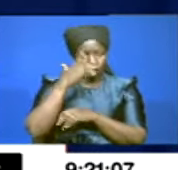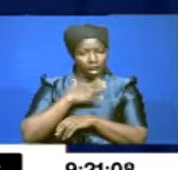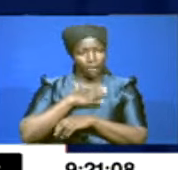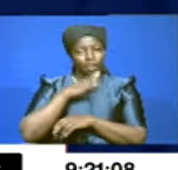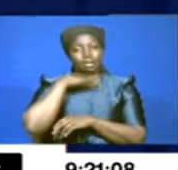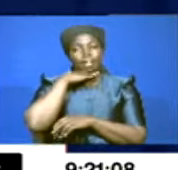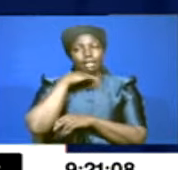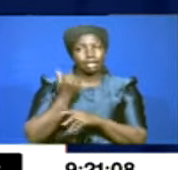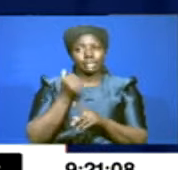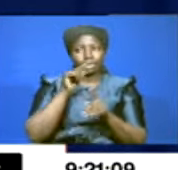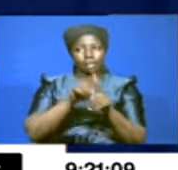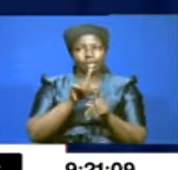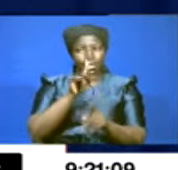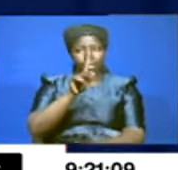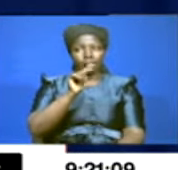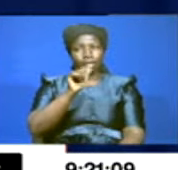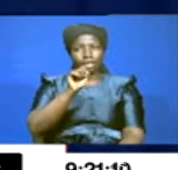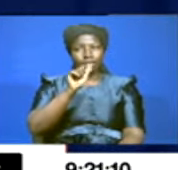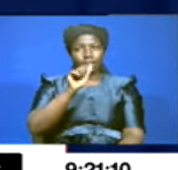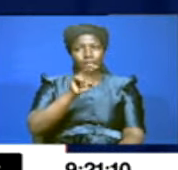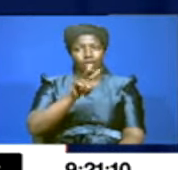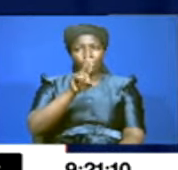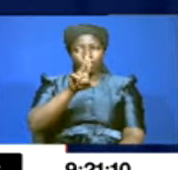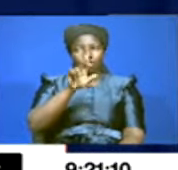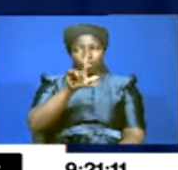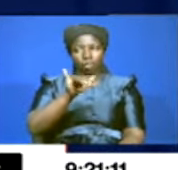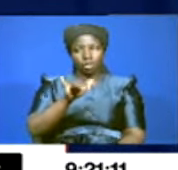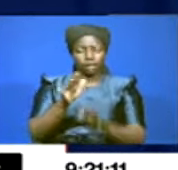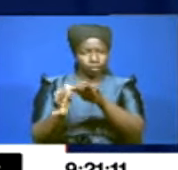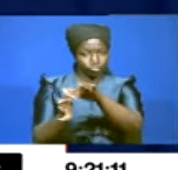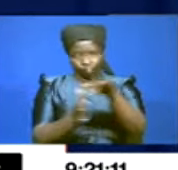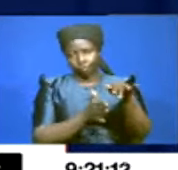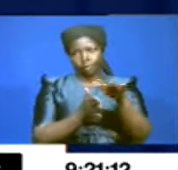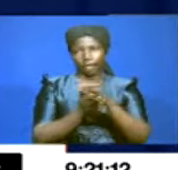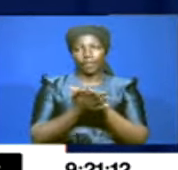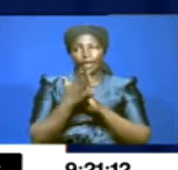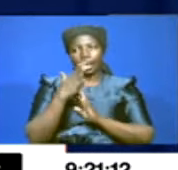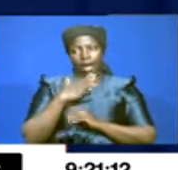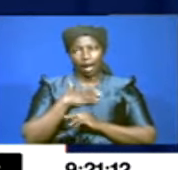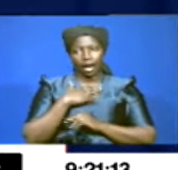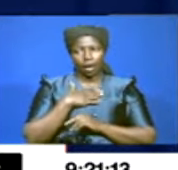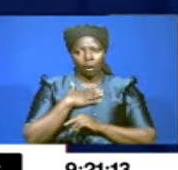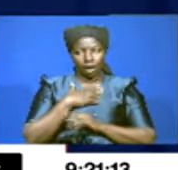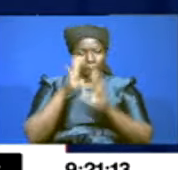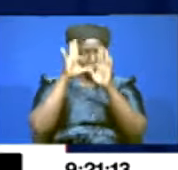Catherine Kasavuli. Apart from that, our